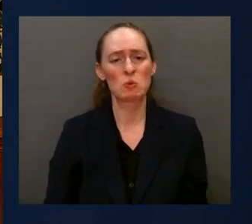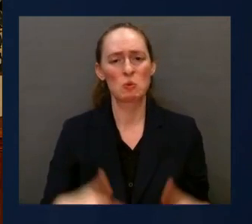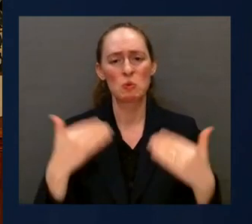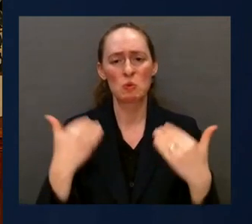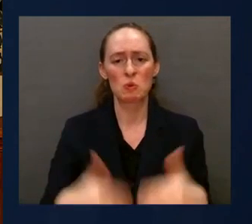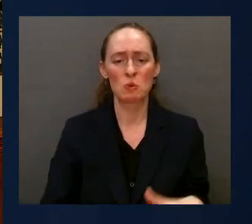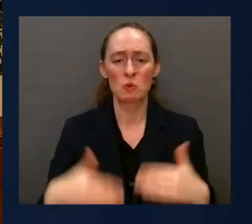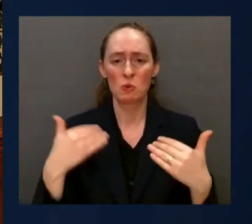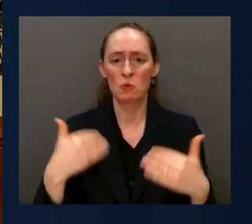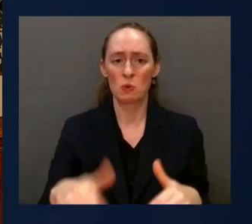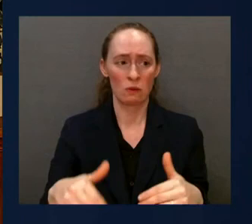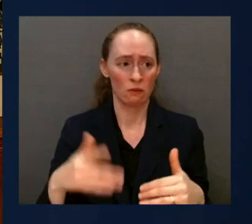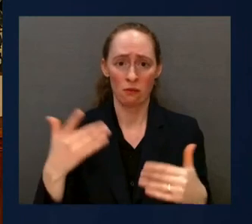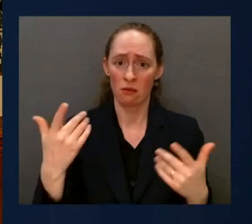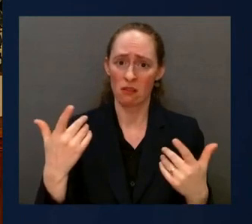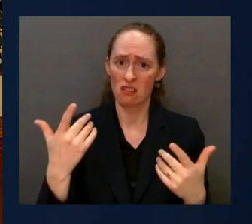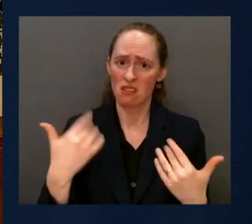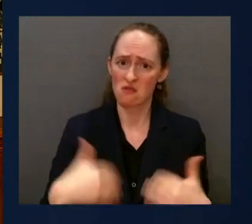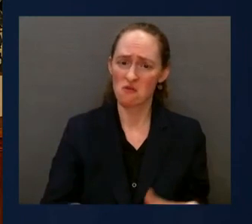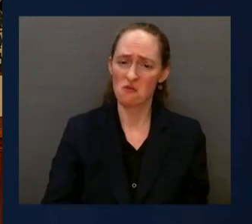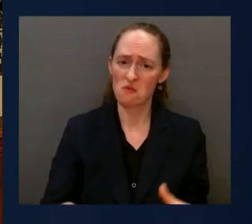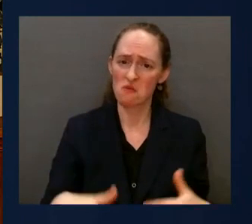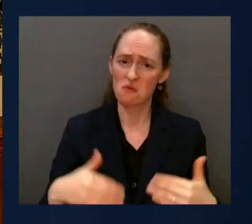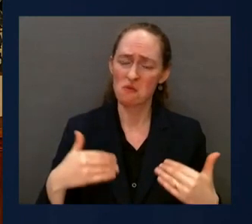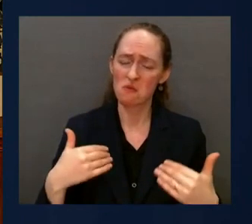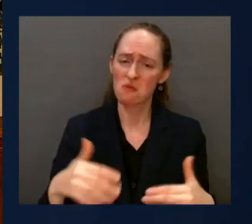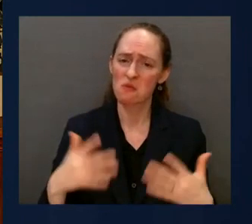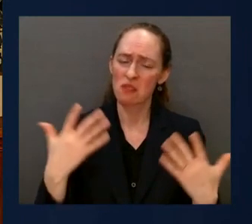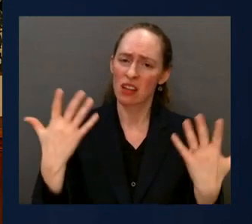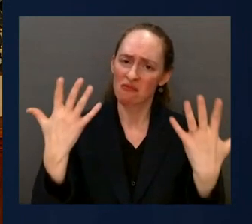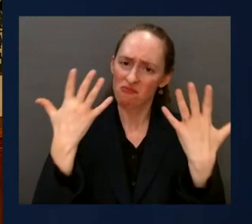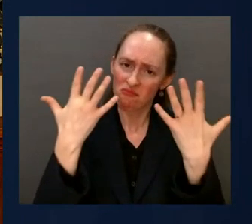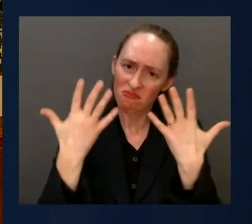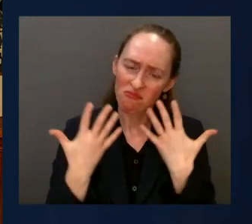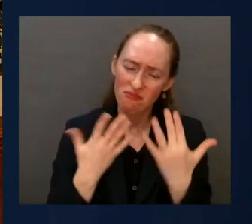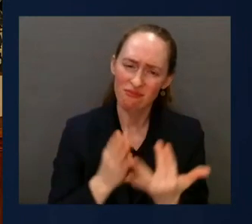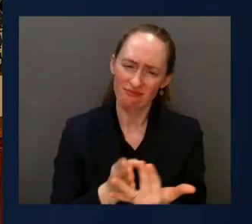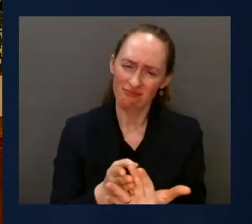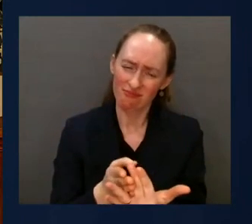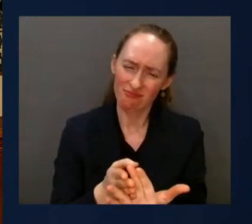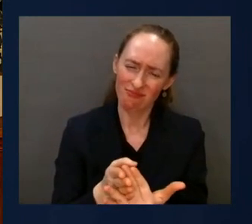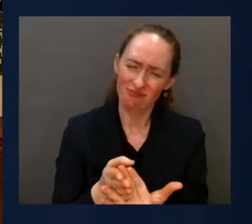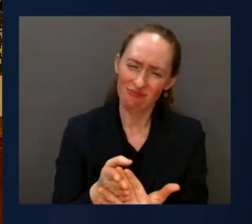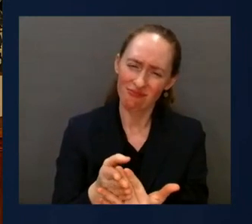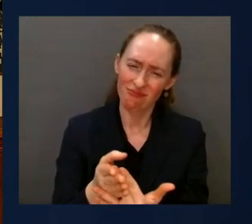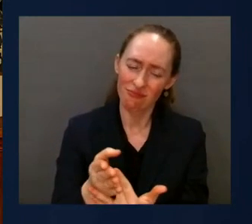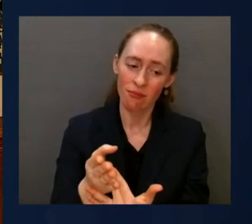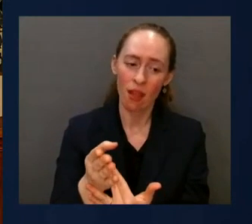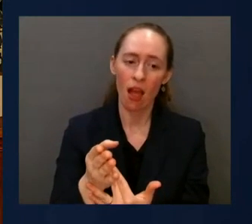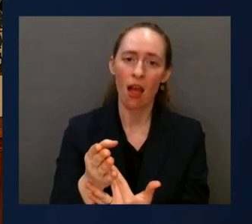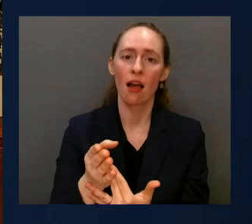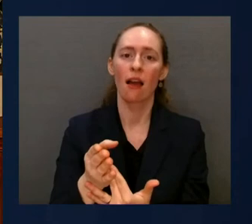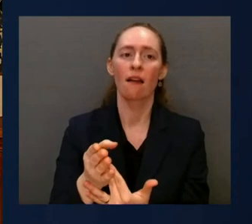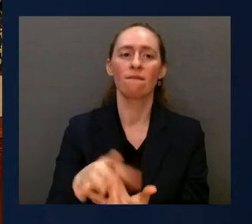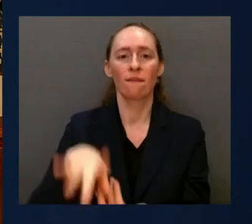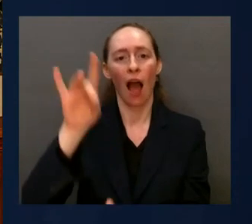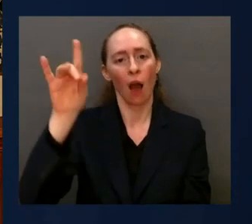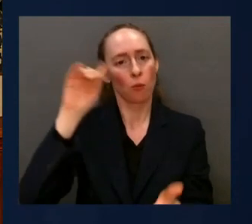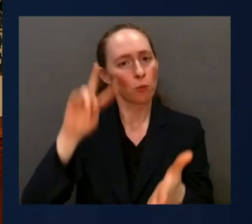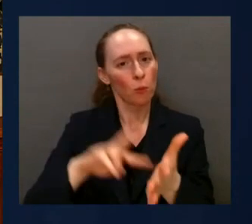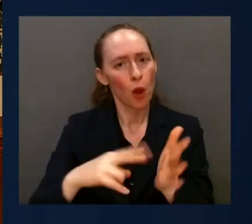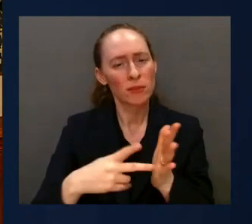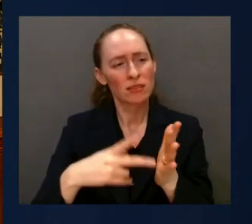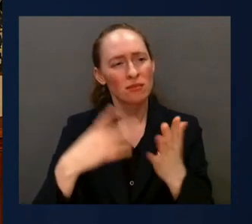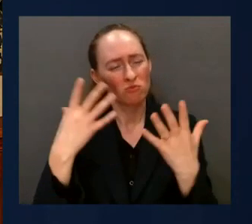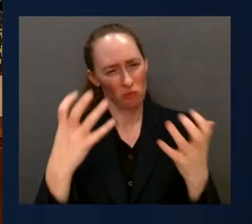to purpose, working to end the stigma and change laws. He told us he wants to start a journey